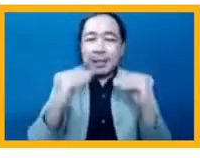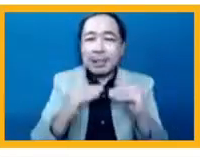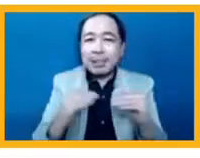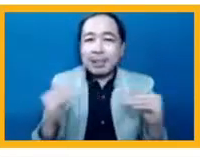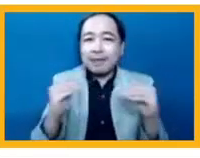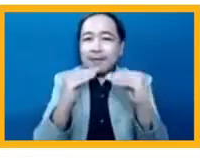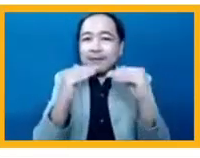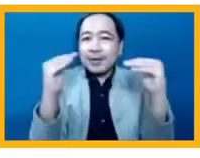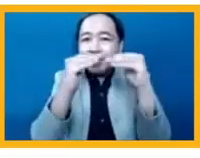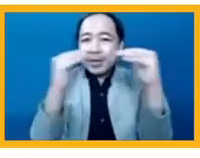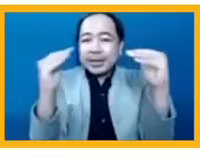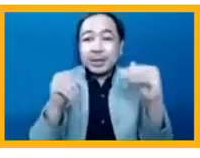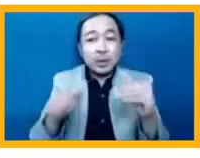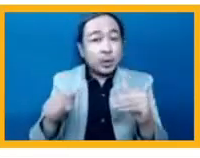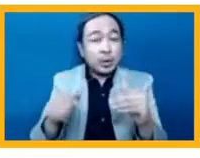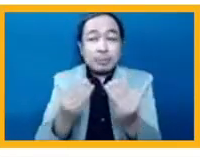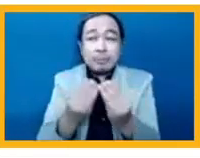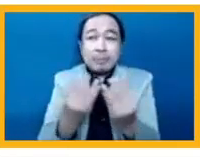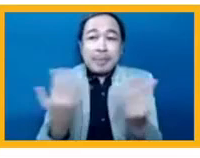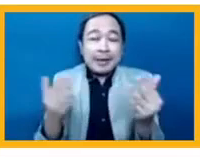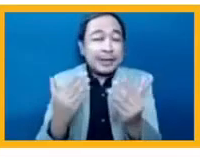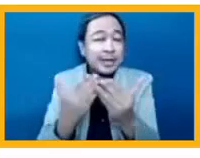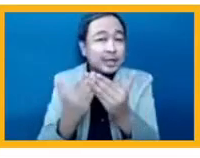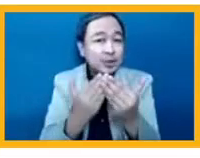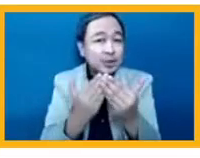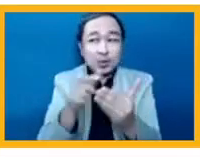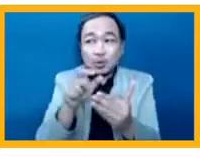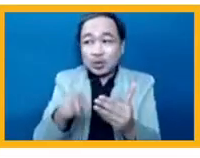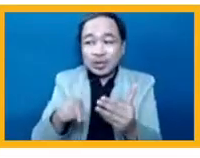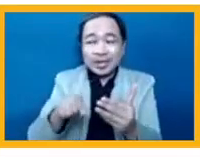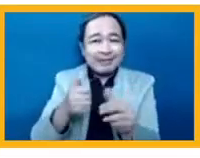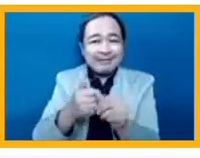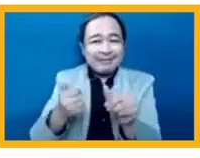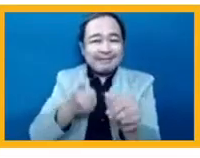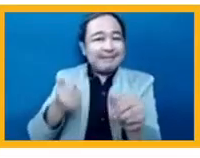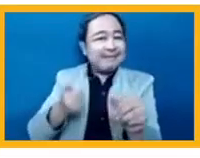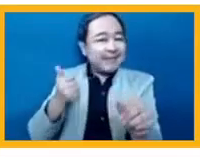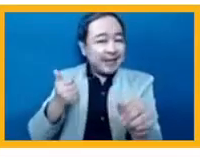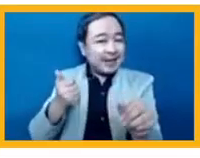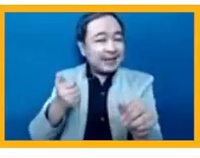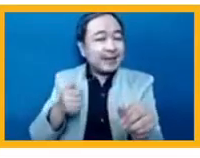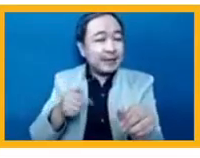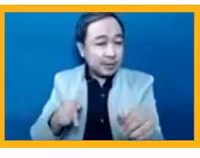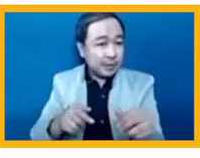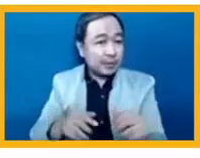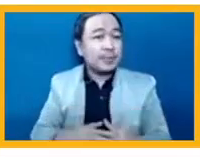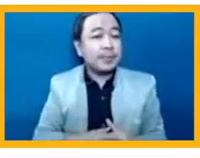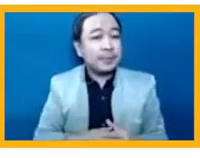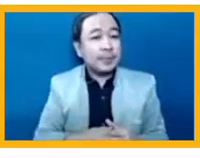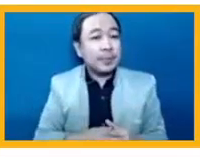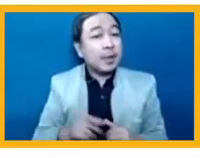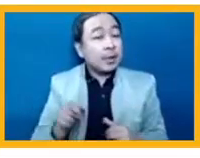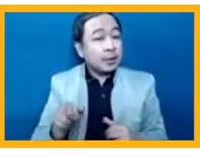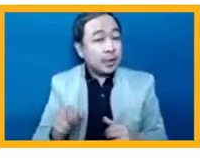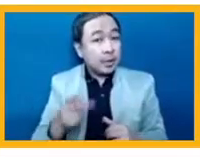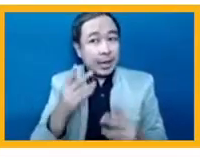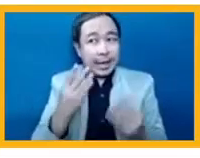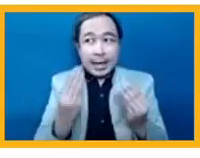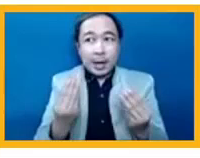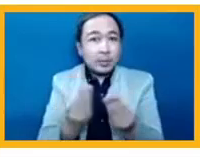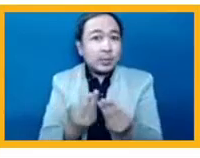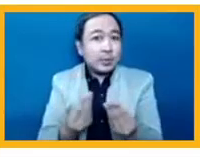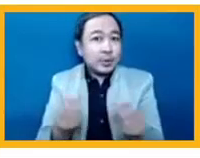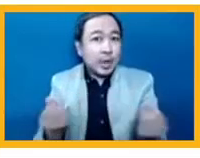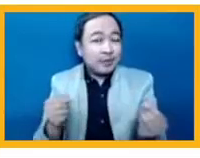many grade levels behind. Professor Karthik also alluded to this in his presentation. To plug for this gap, one would want